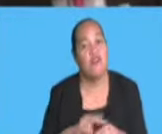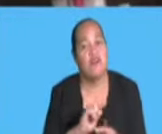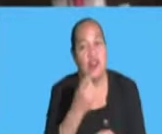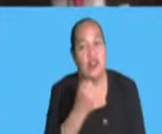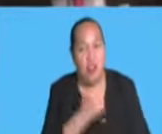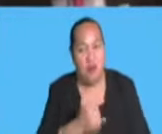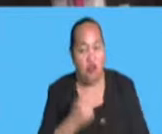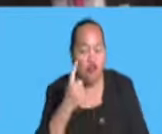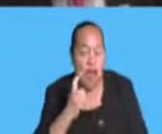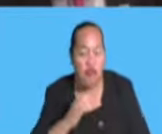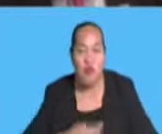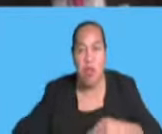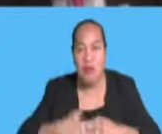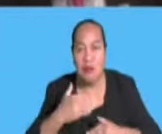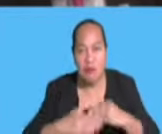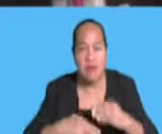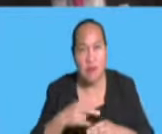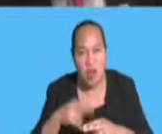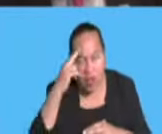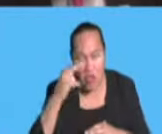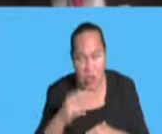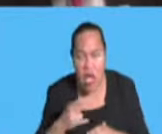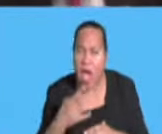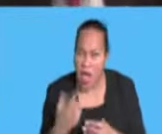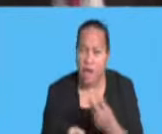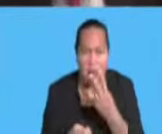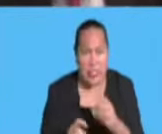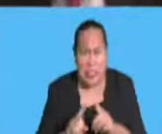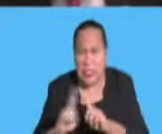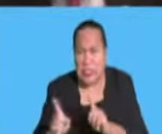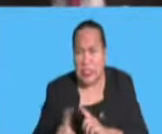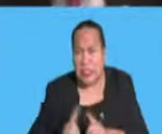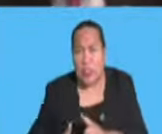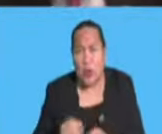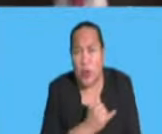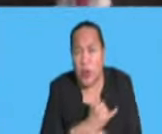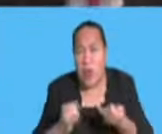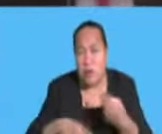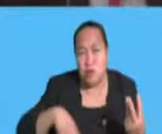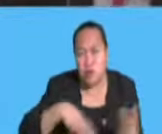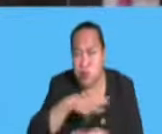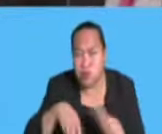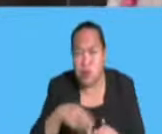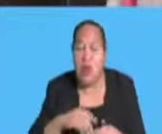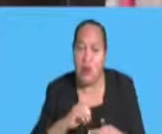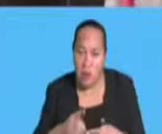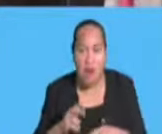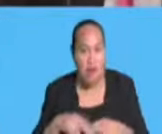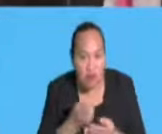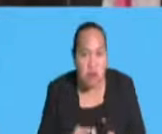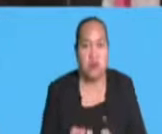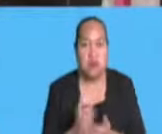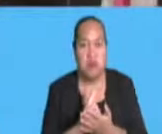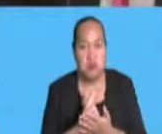to rebuild with purpose after a series of extreme weather events headlined by T.C. Winston. The Fiji first government chose